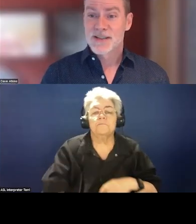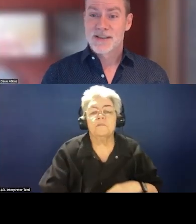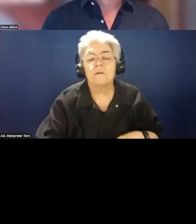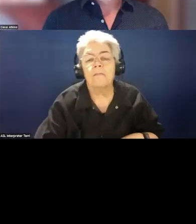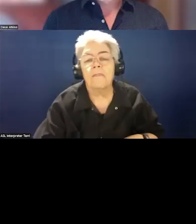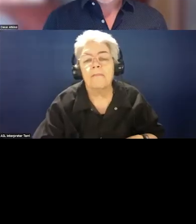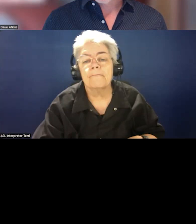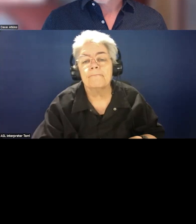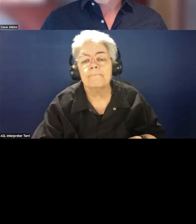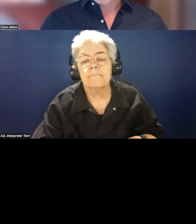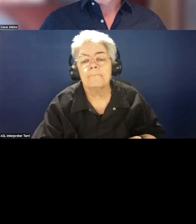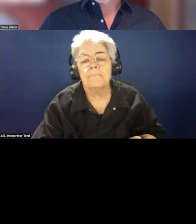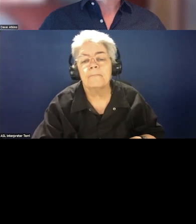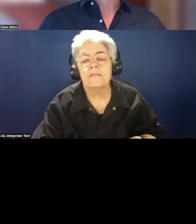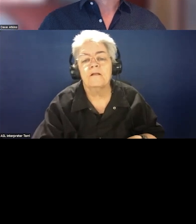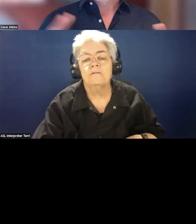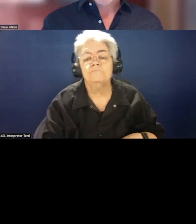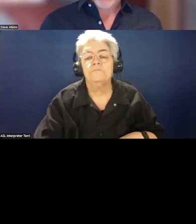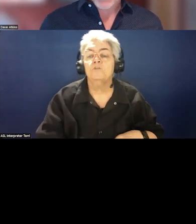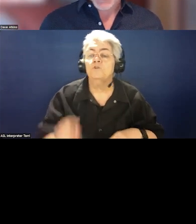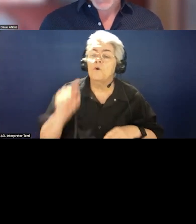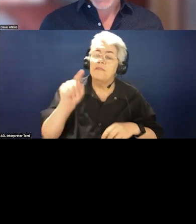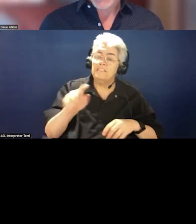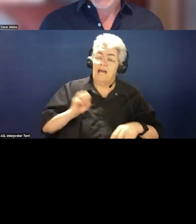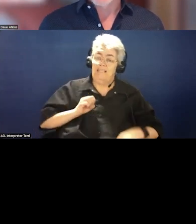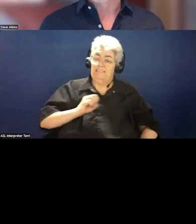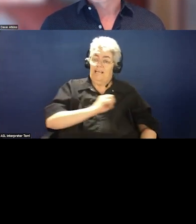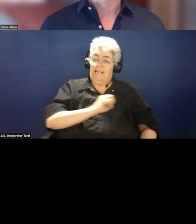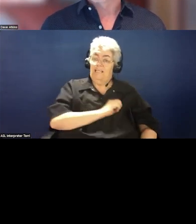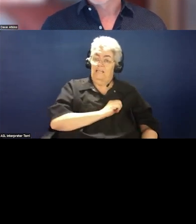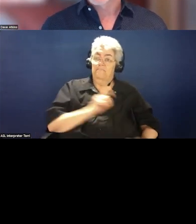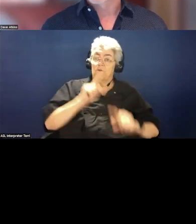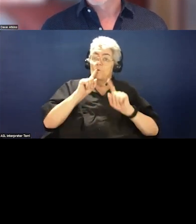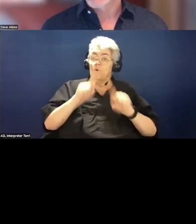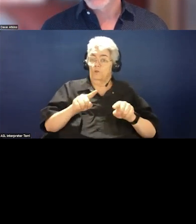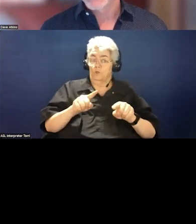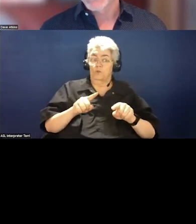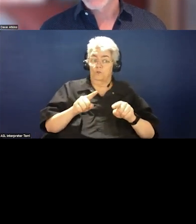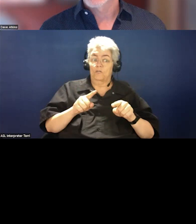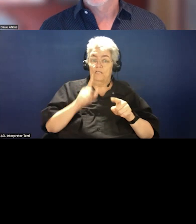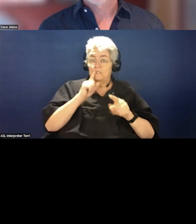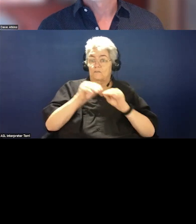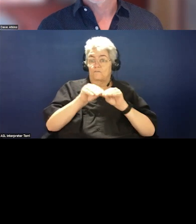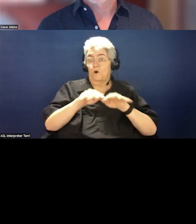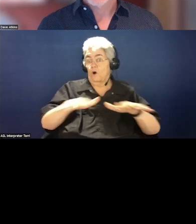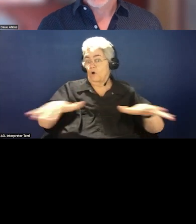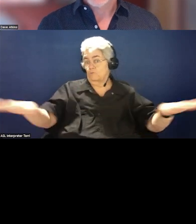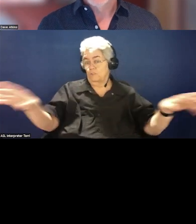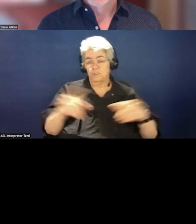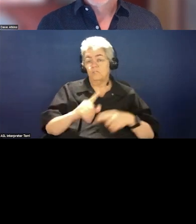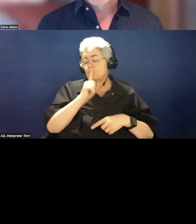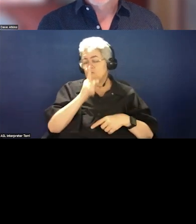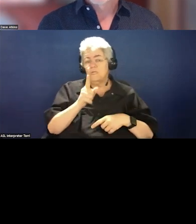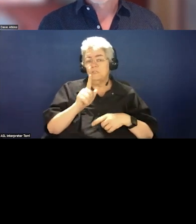So this executive order is very far-reaching, and this is really just a thumbnail